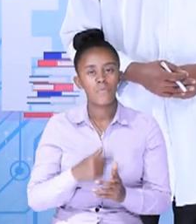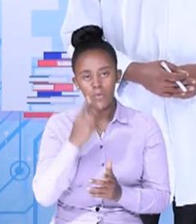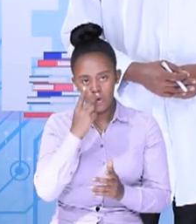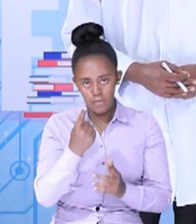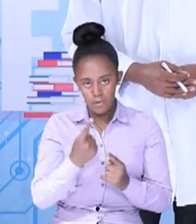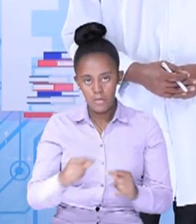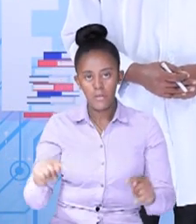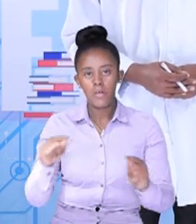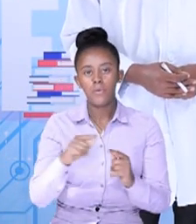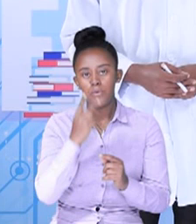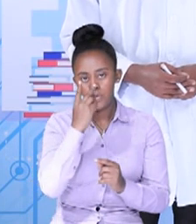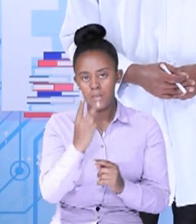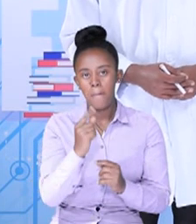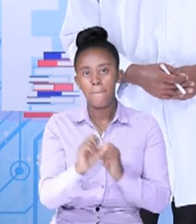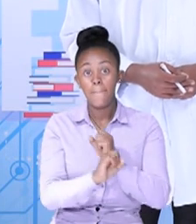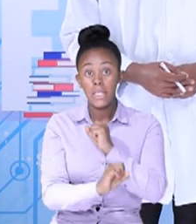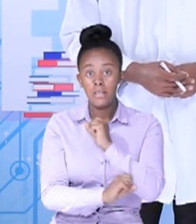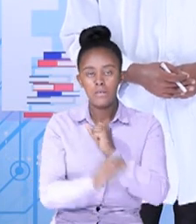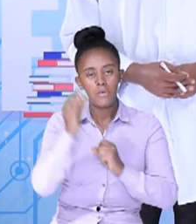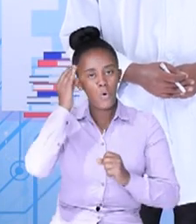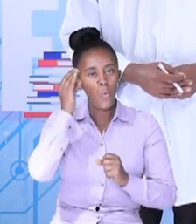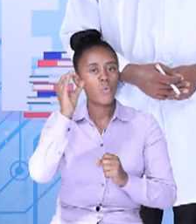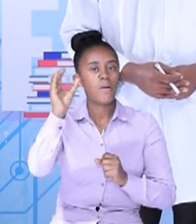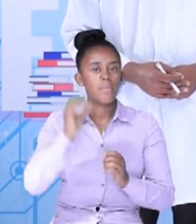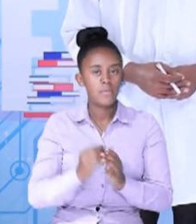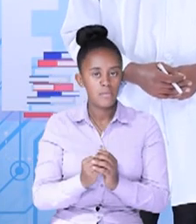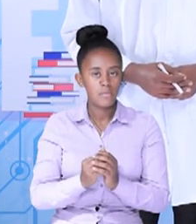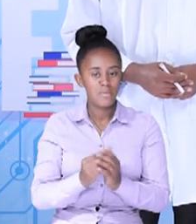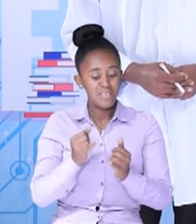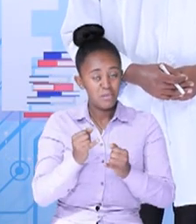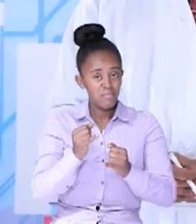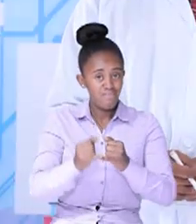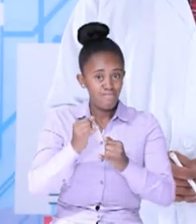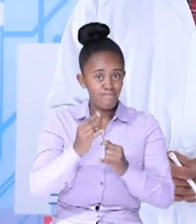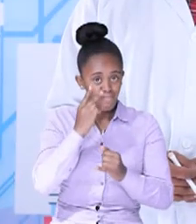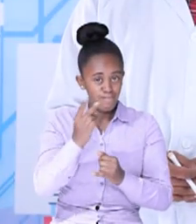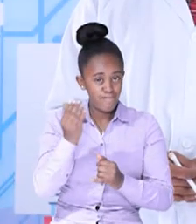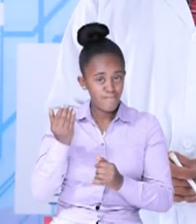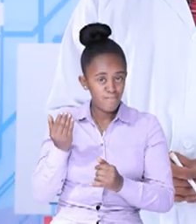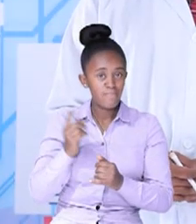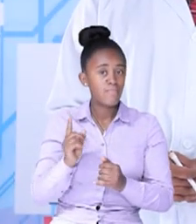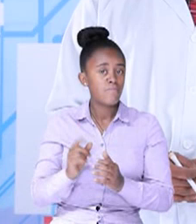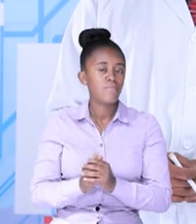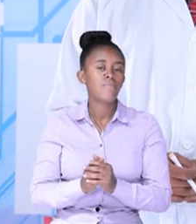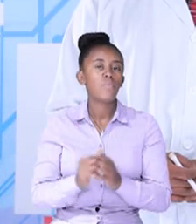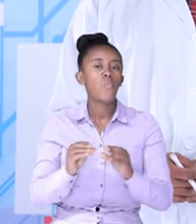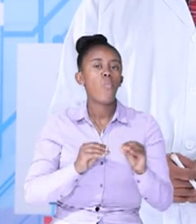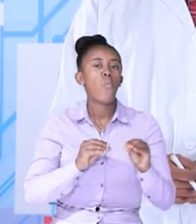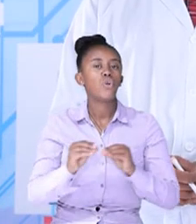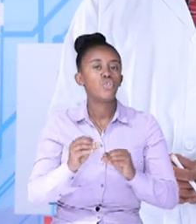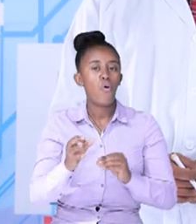see some basic concepts as well. And at last, we have tried to see about the motion of